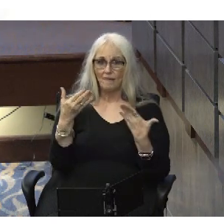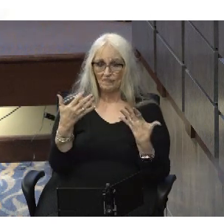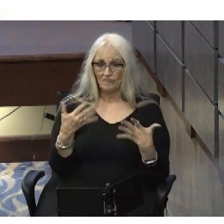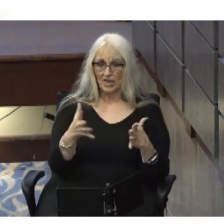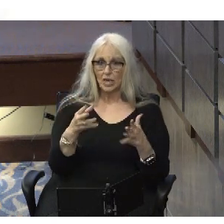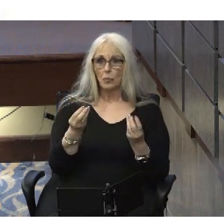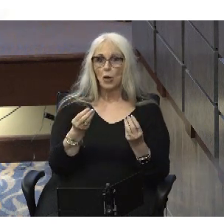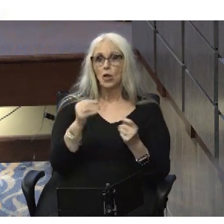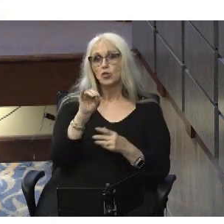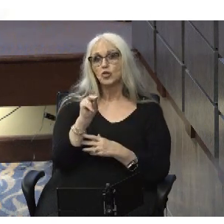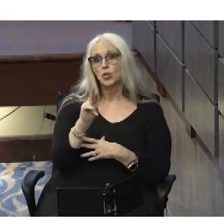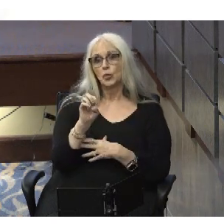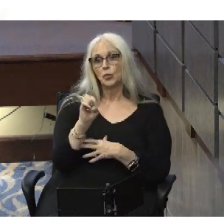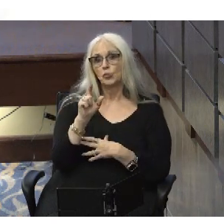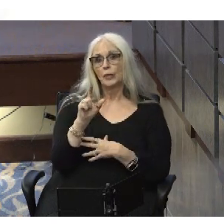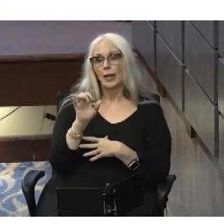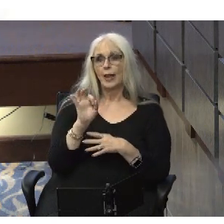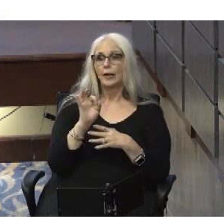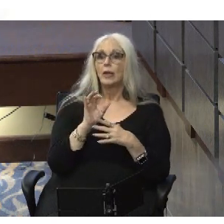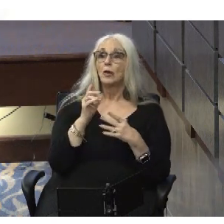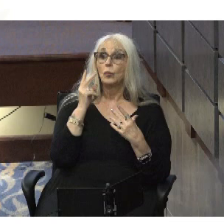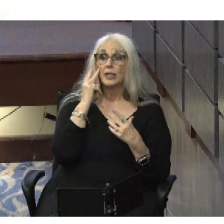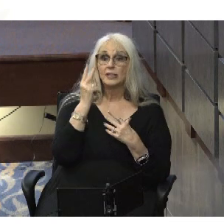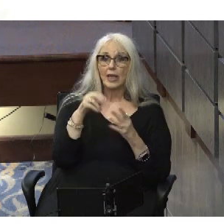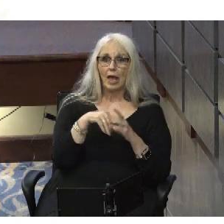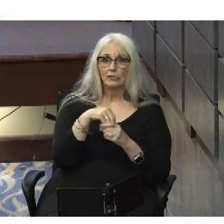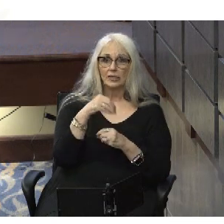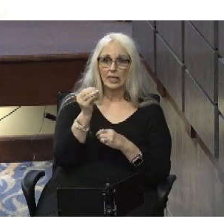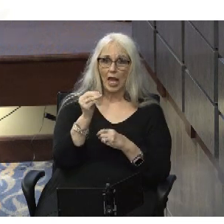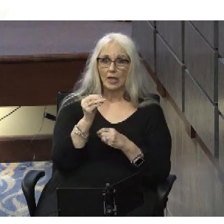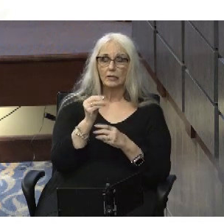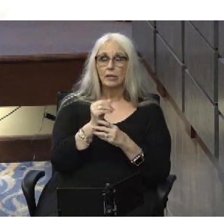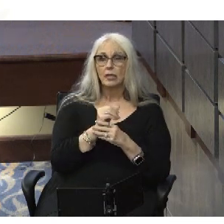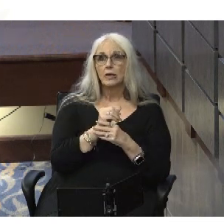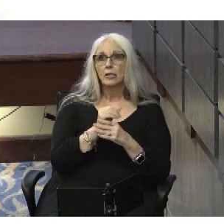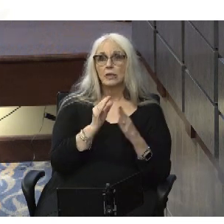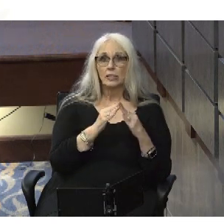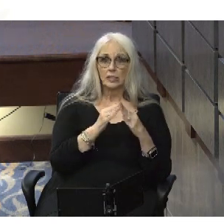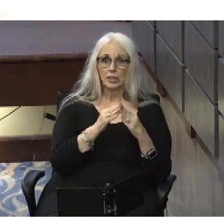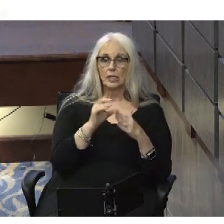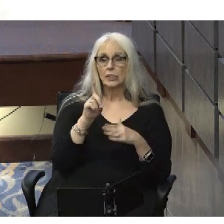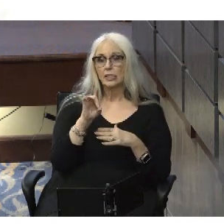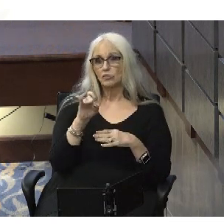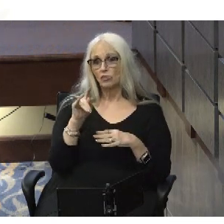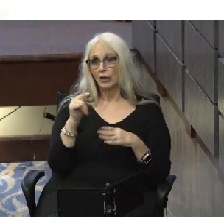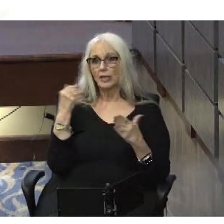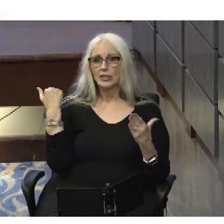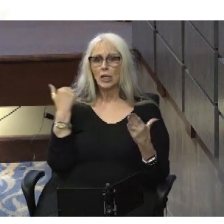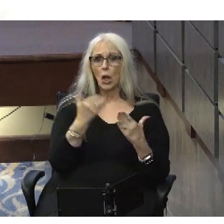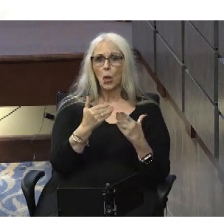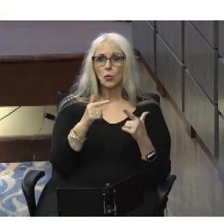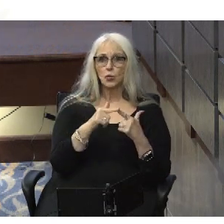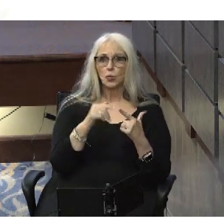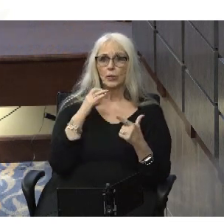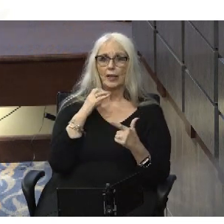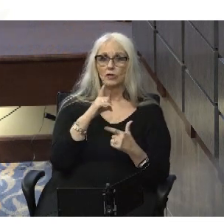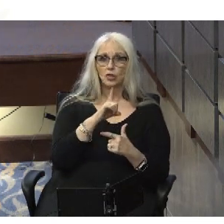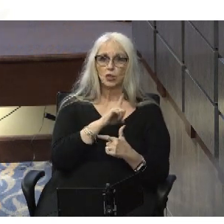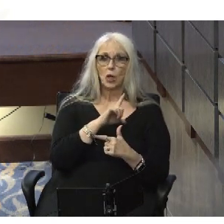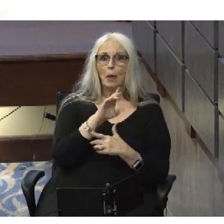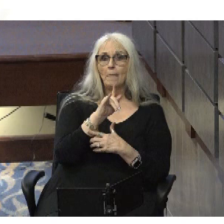29th. You'll see in relation to where it is outside the city or outside the districts in the city, it's close to Councilwoman